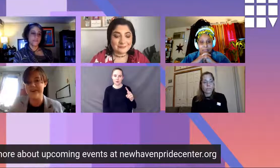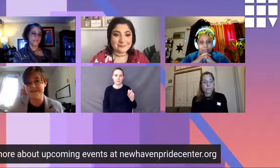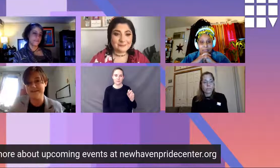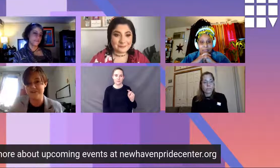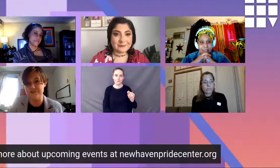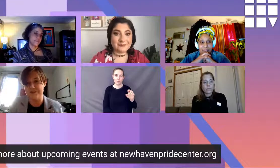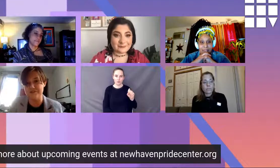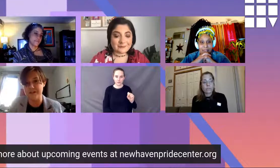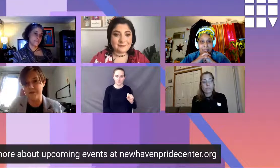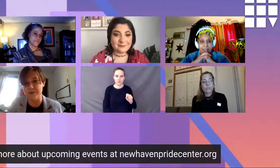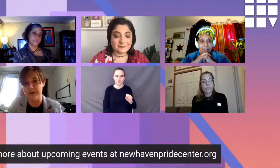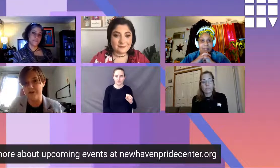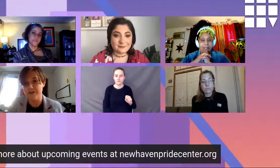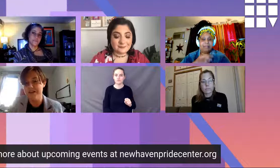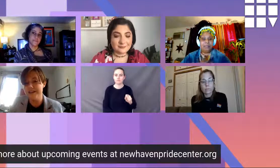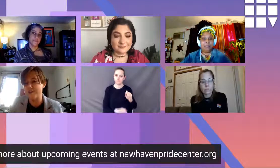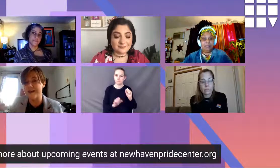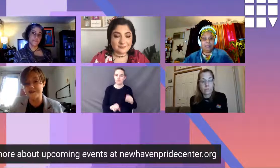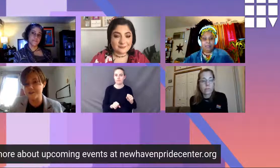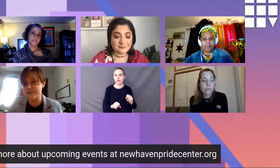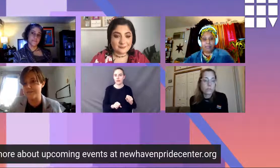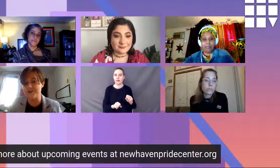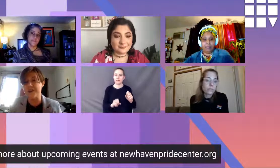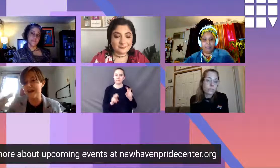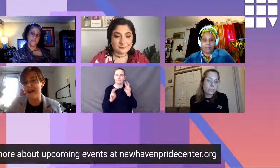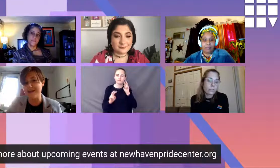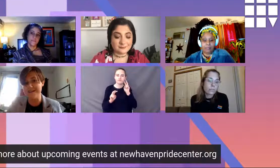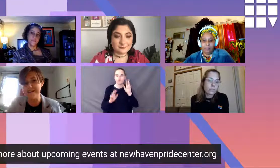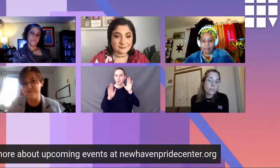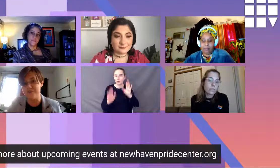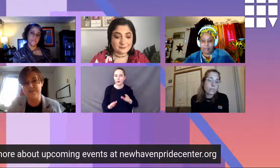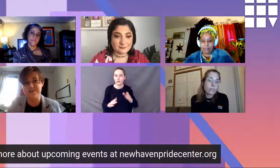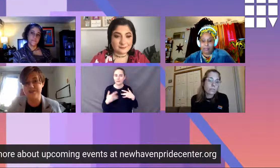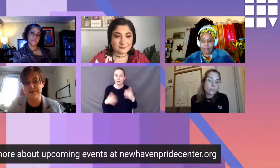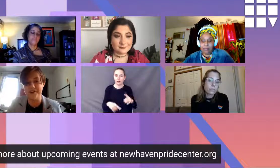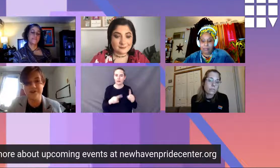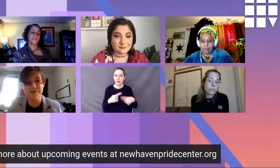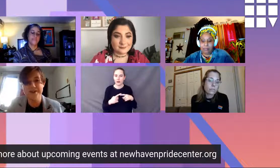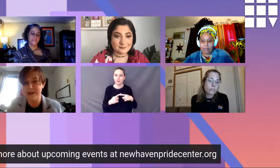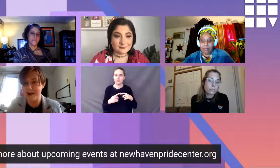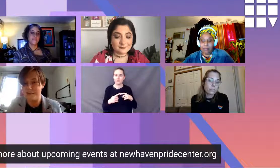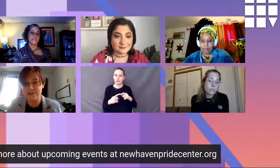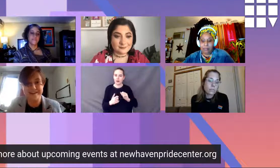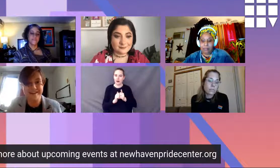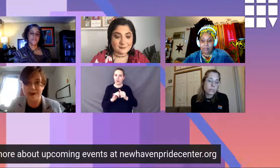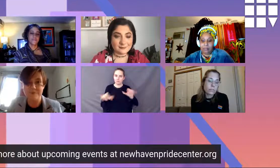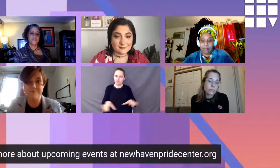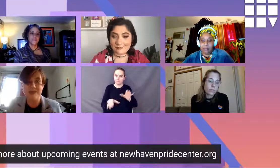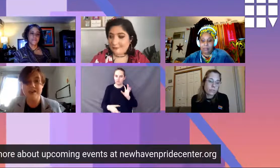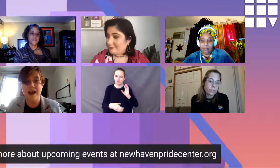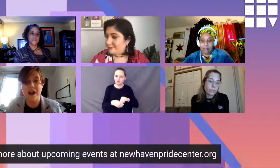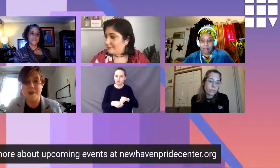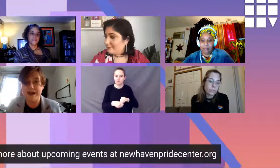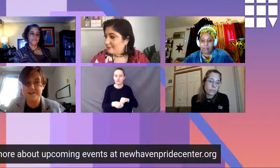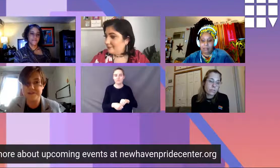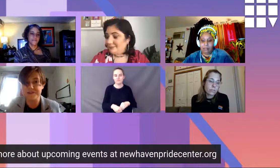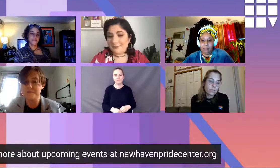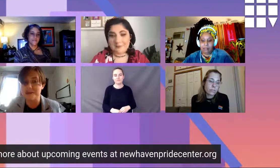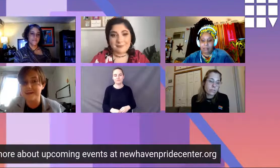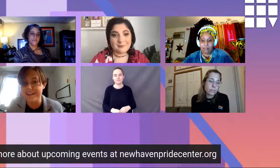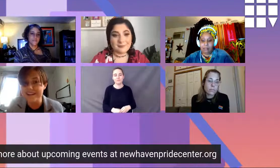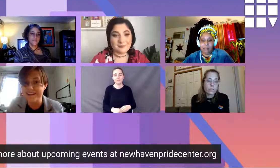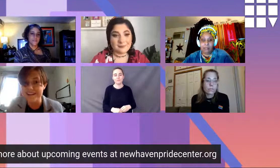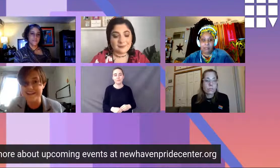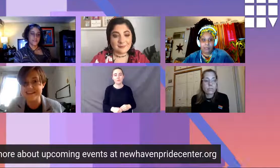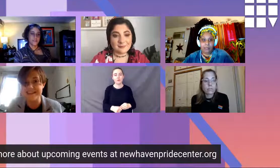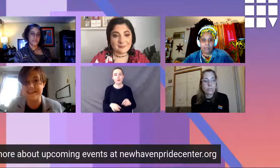out on the issues that you care about in a grassroots effort and more. So come check that out. I also wanted to